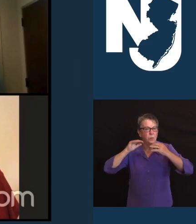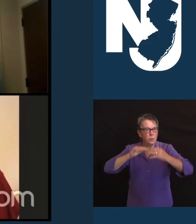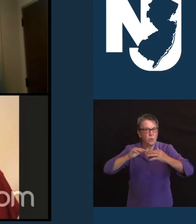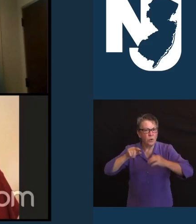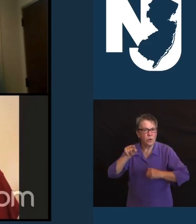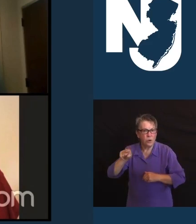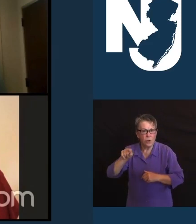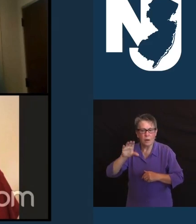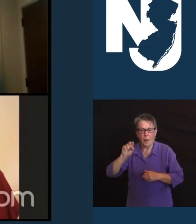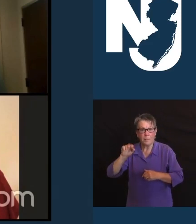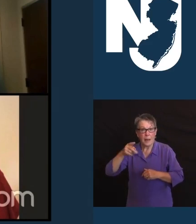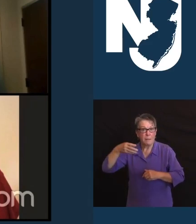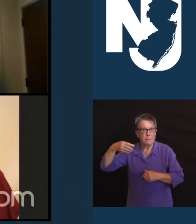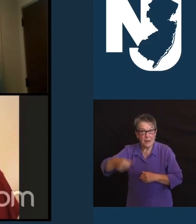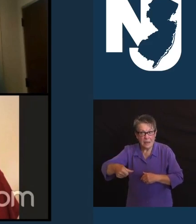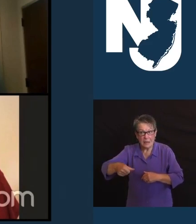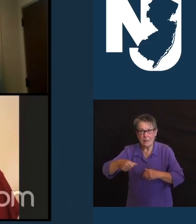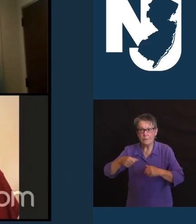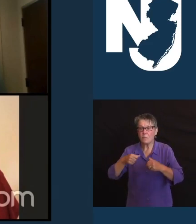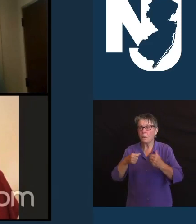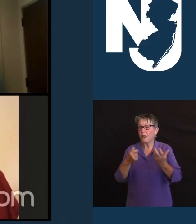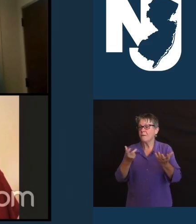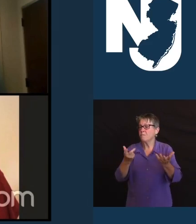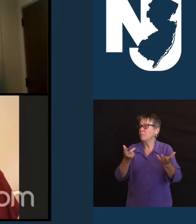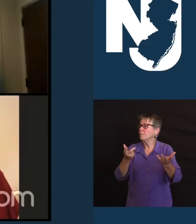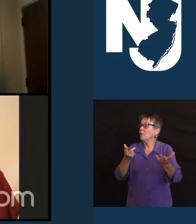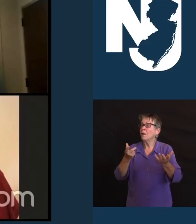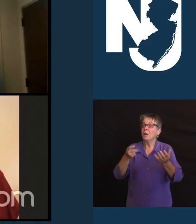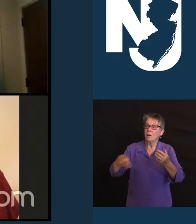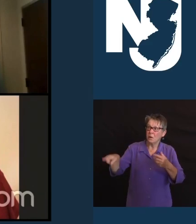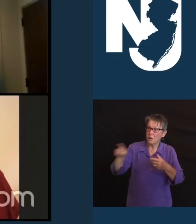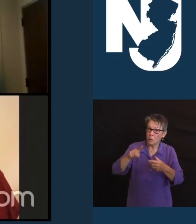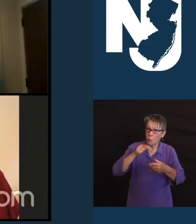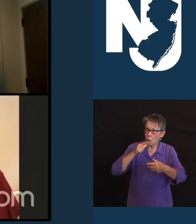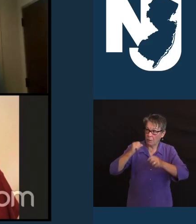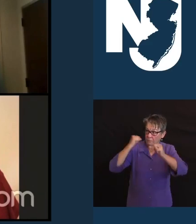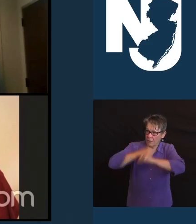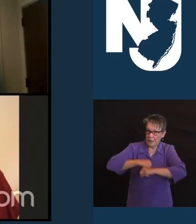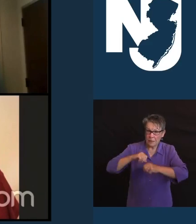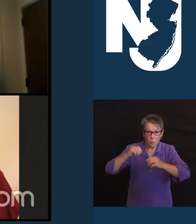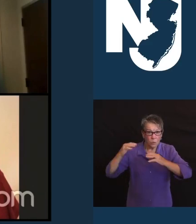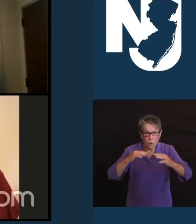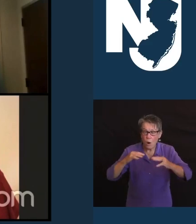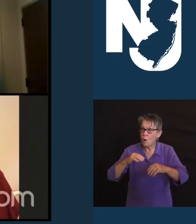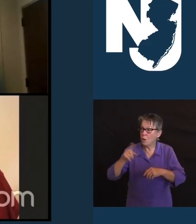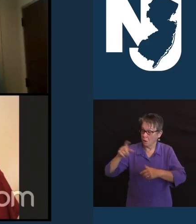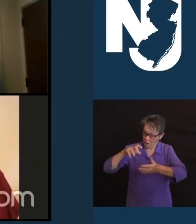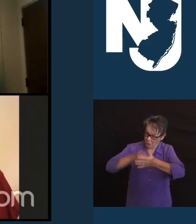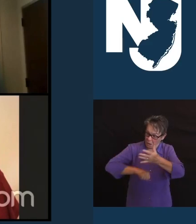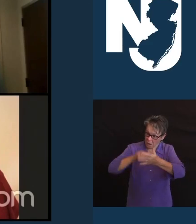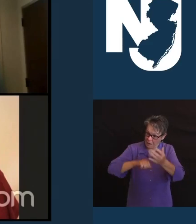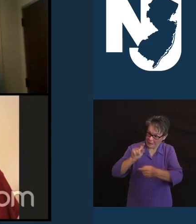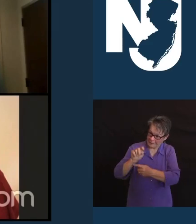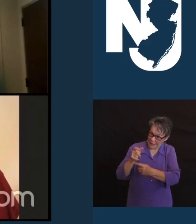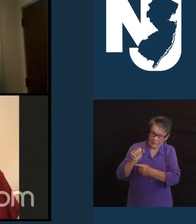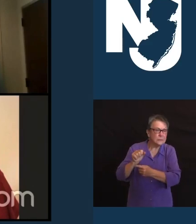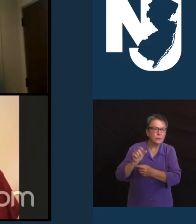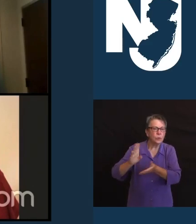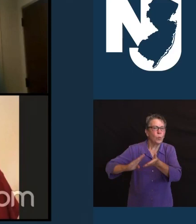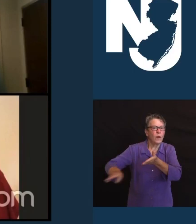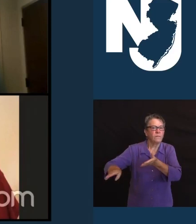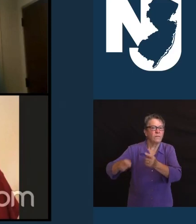the senator and the Assemblywoman were two of the bipartisan group of sponsors. To say this is long